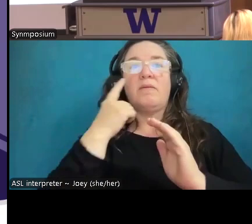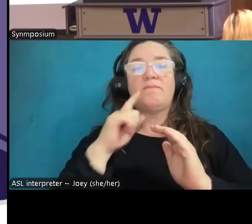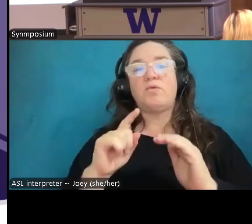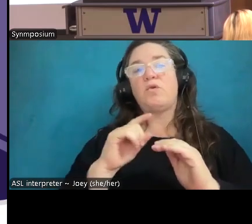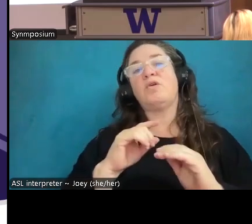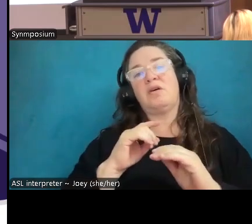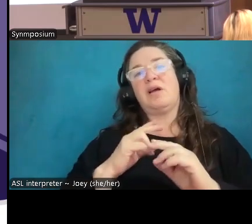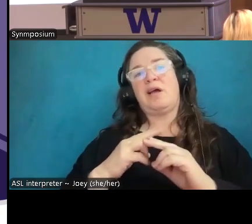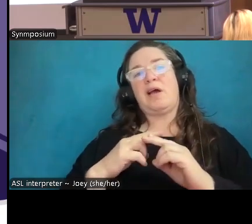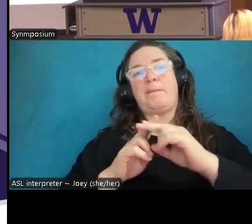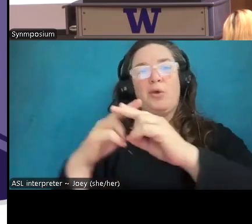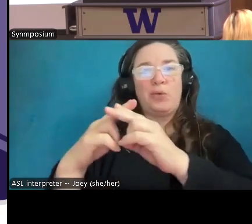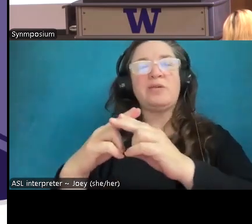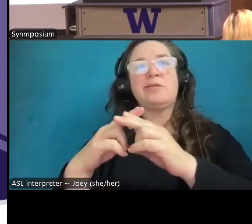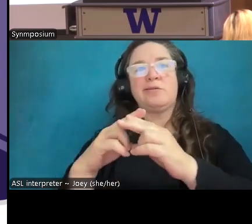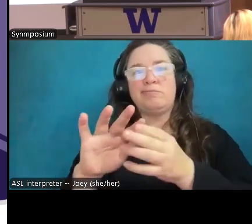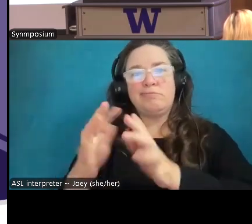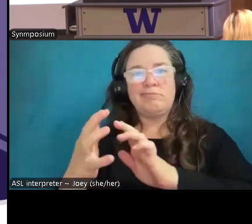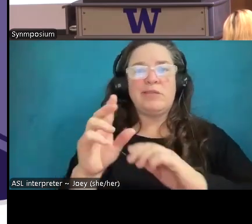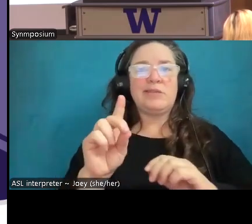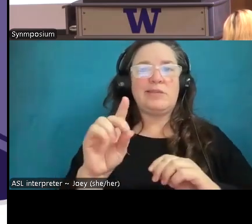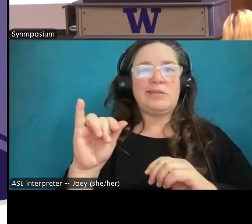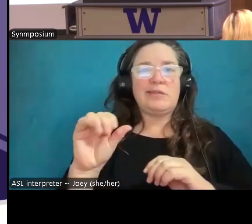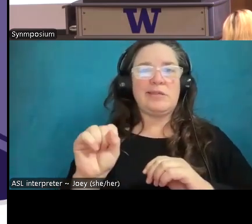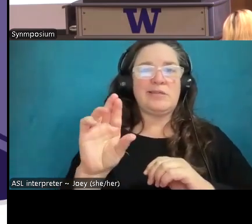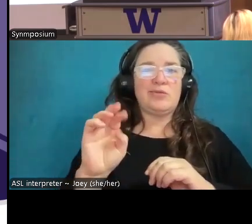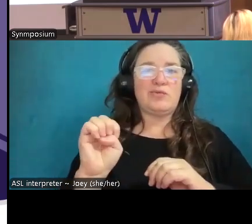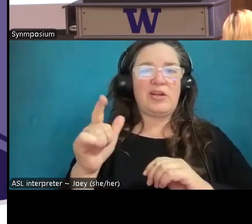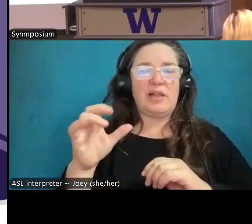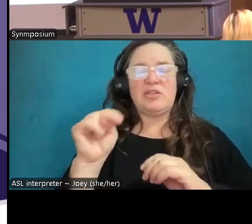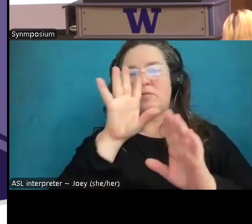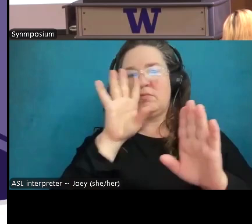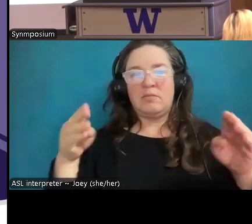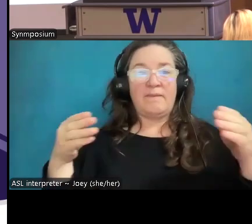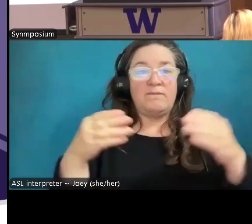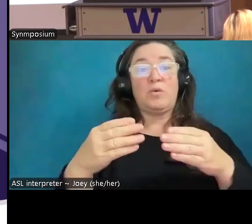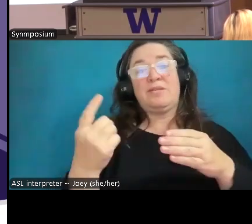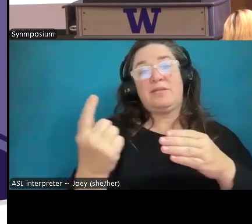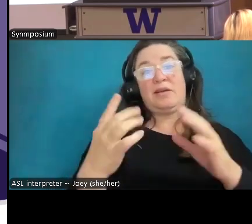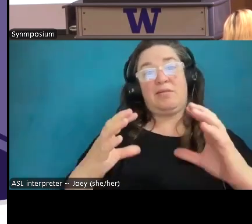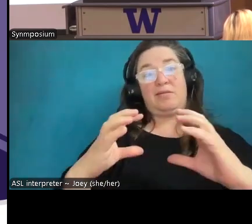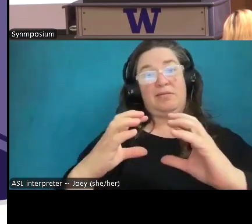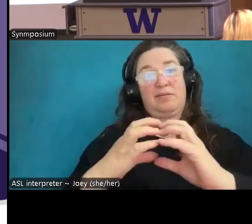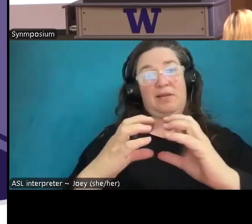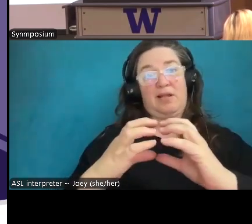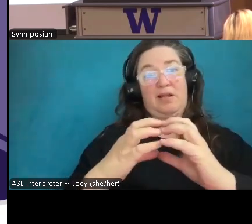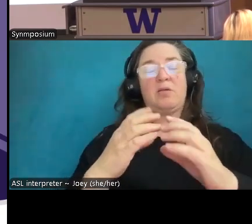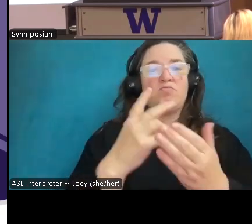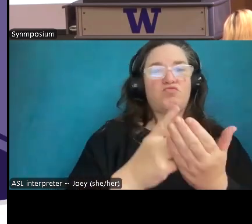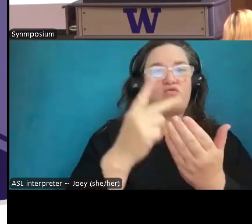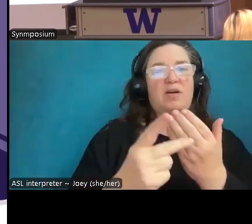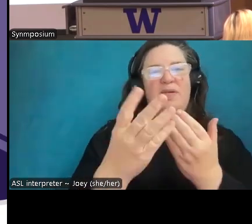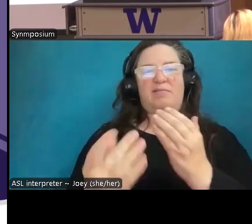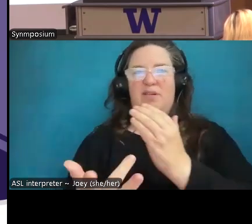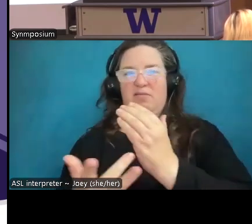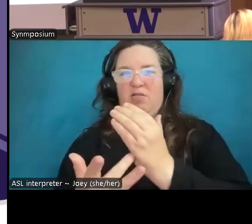long COVID, leveraging multidimensional single-cell profiling and technology. After her presentation, Dr. Walker will take a